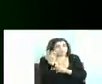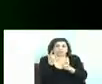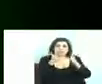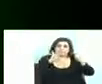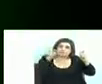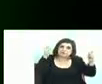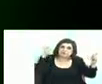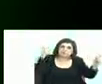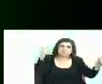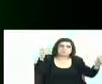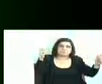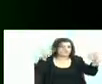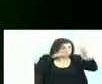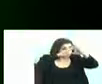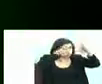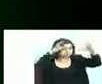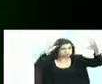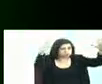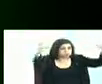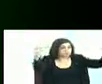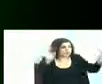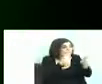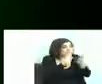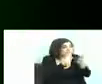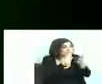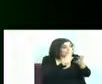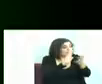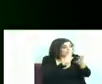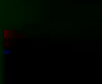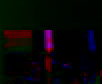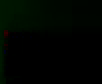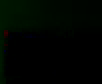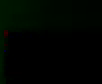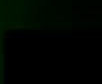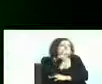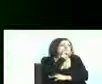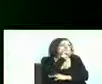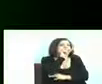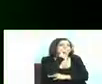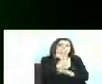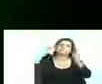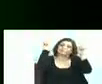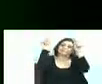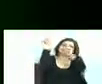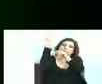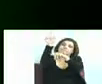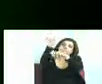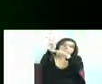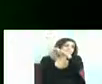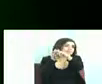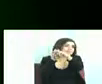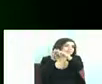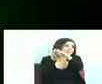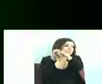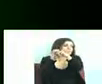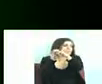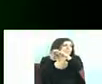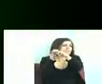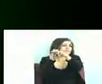biggest shrub of all. It becomes a tree so that the birds of the air come to perch in its branches.